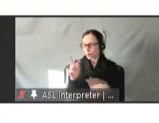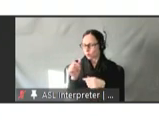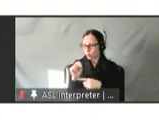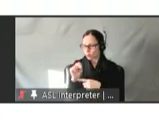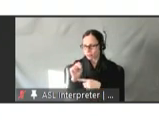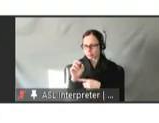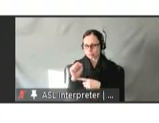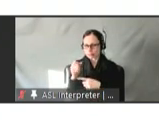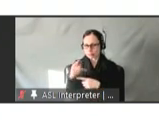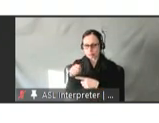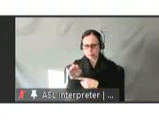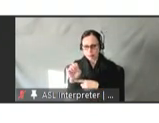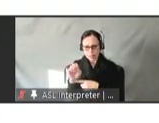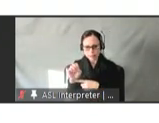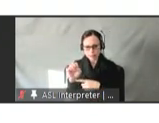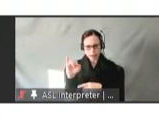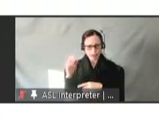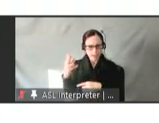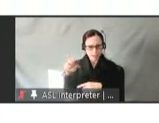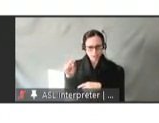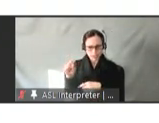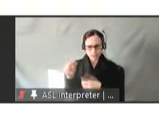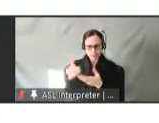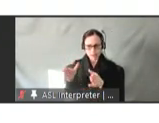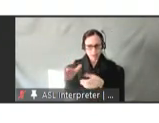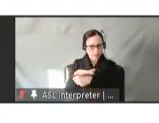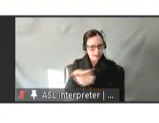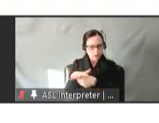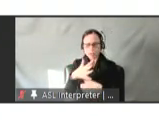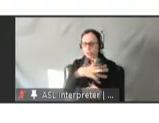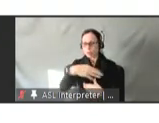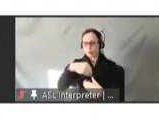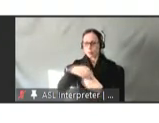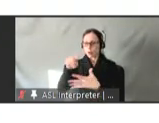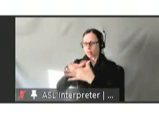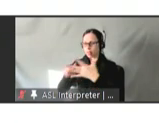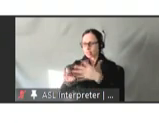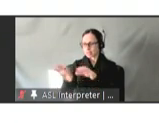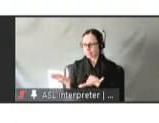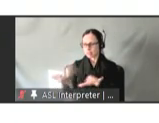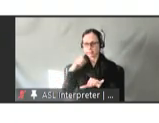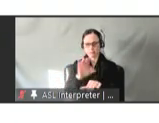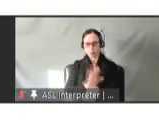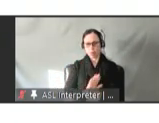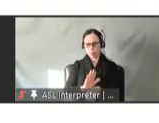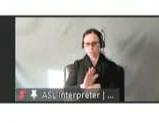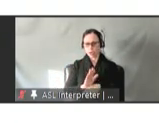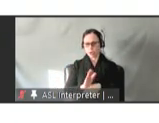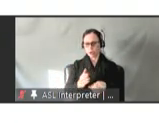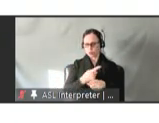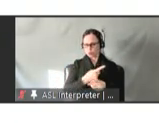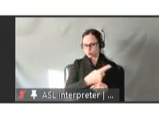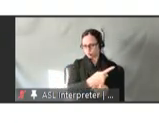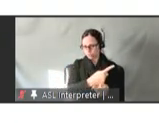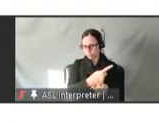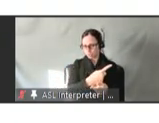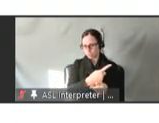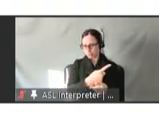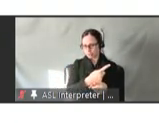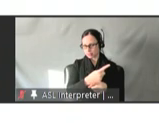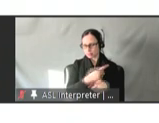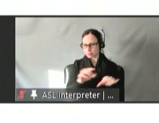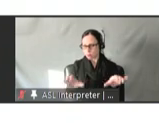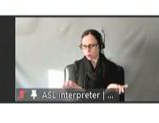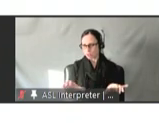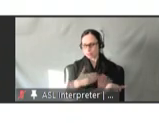the IHS Portland area, incorporated these activities into their routine clinical practice. Prior to the